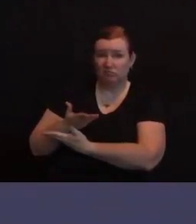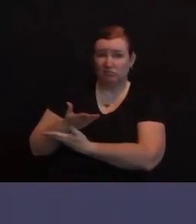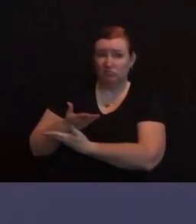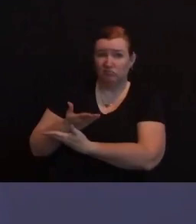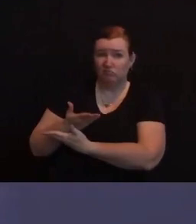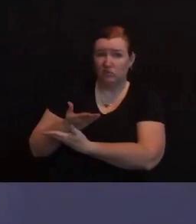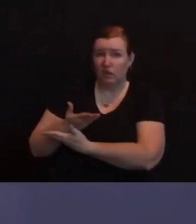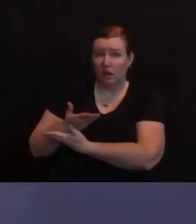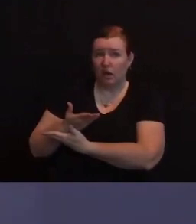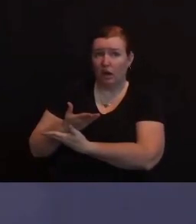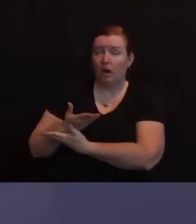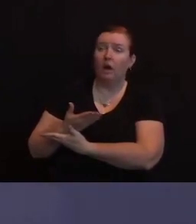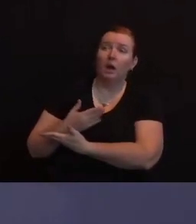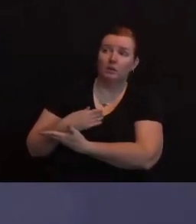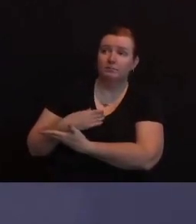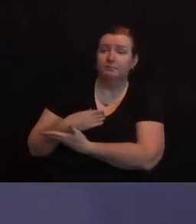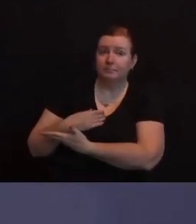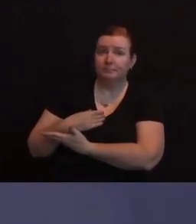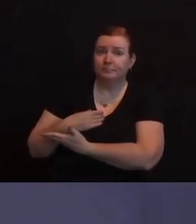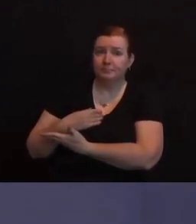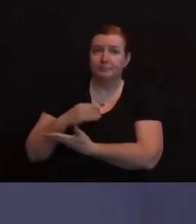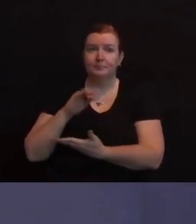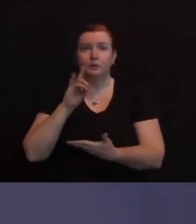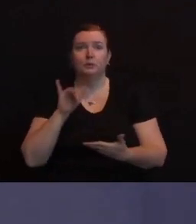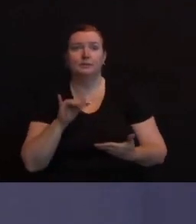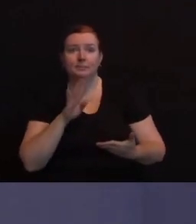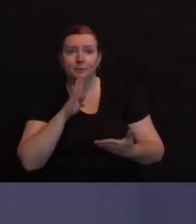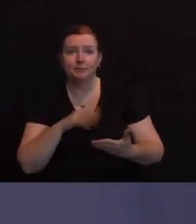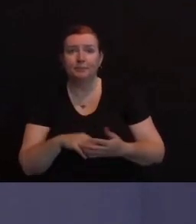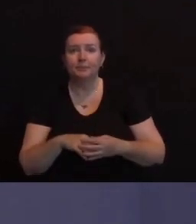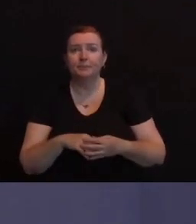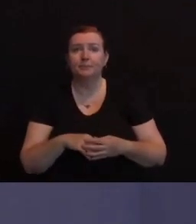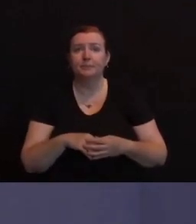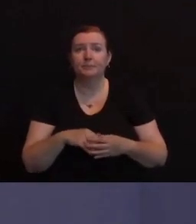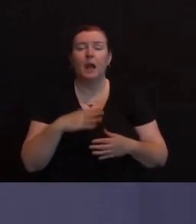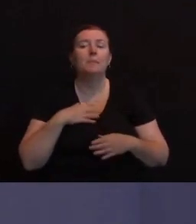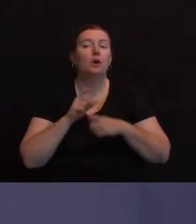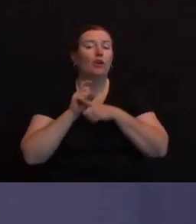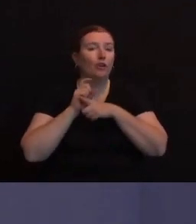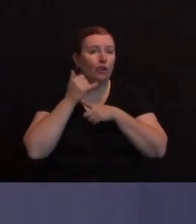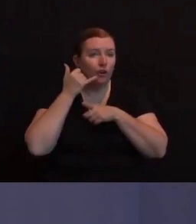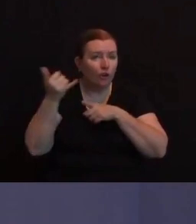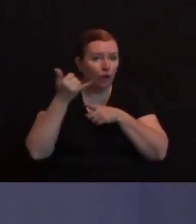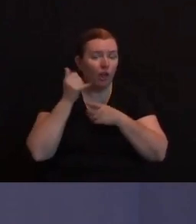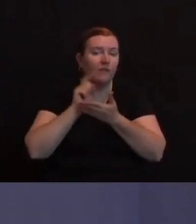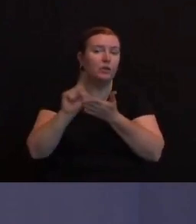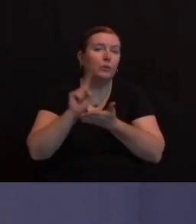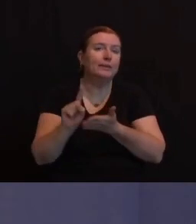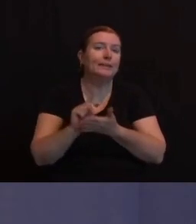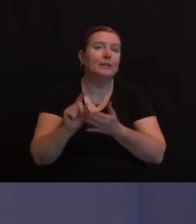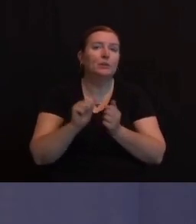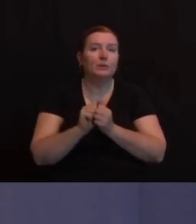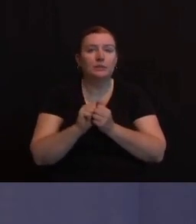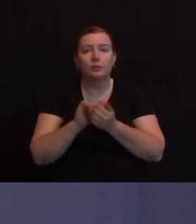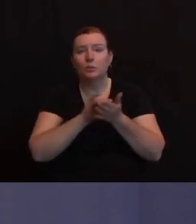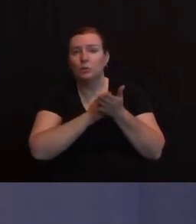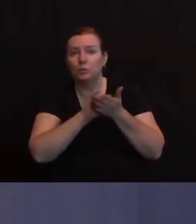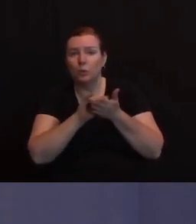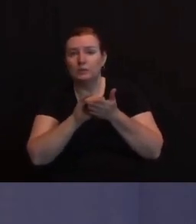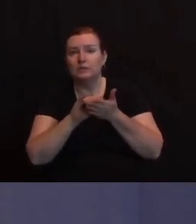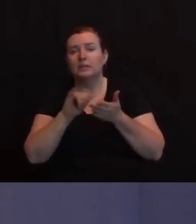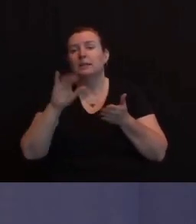First, I'm on a call weekly now with the commissioners from New York and Connecticut. I was